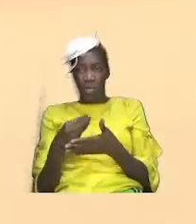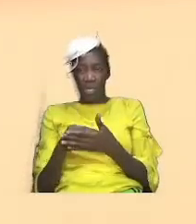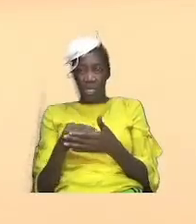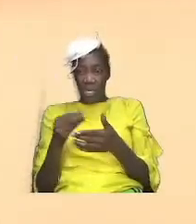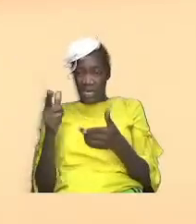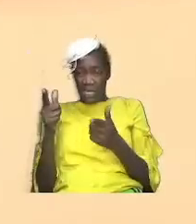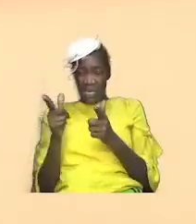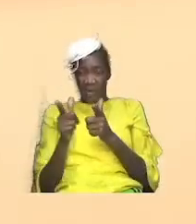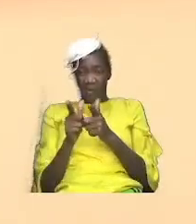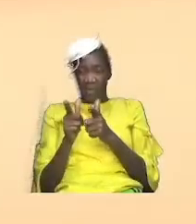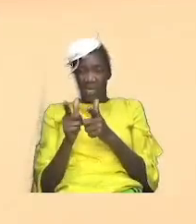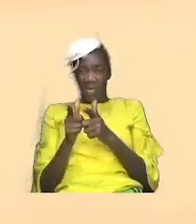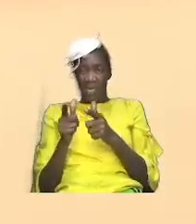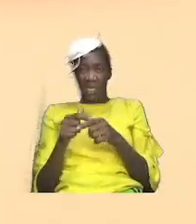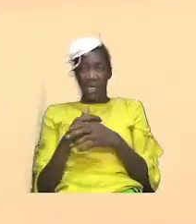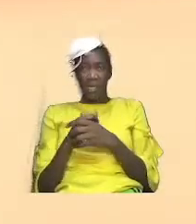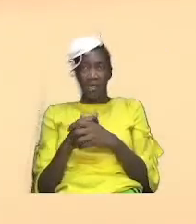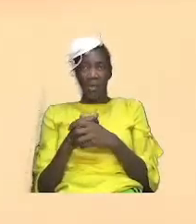sparingly.